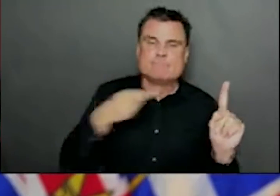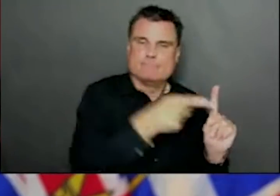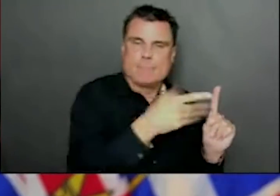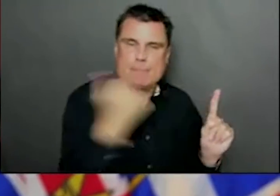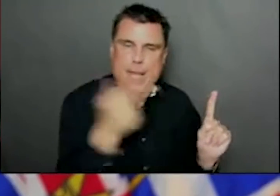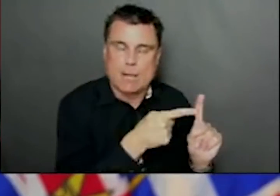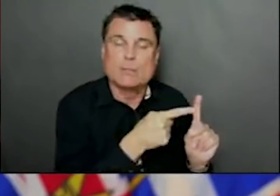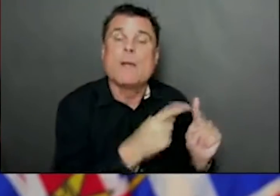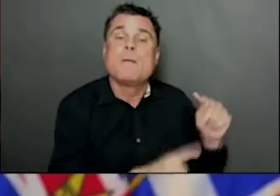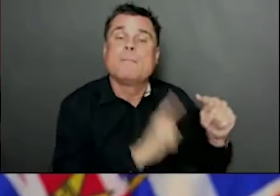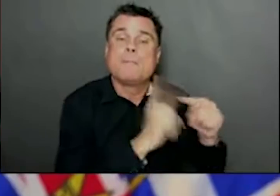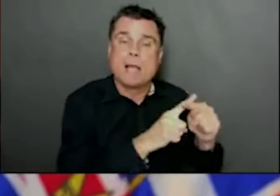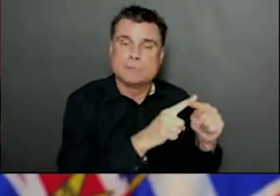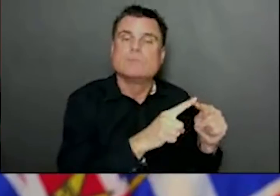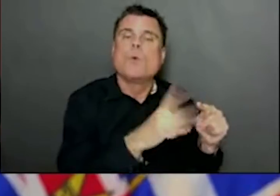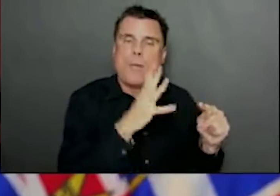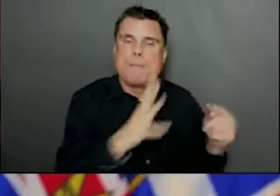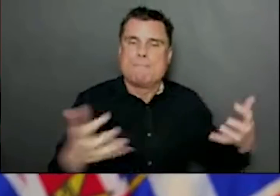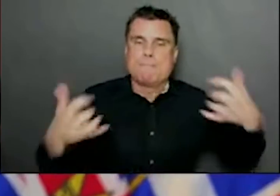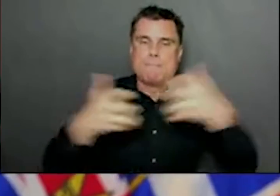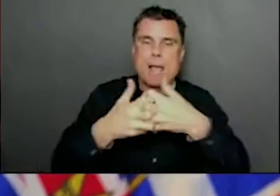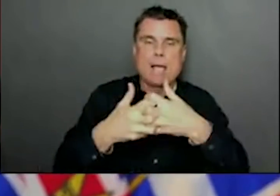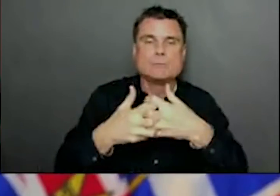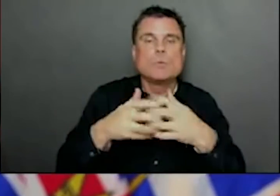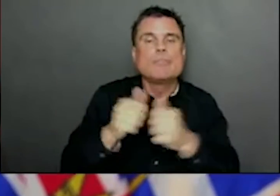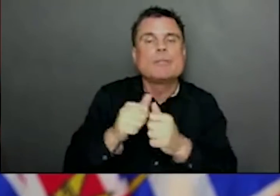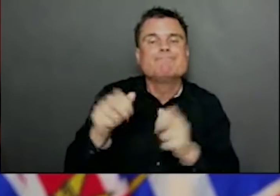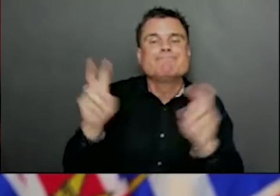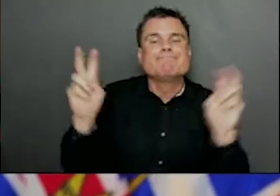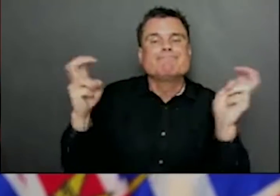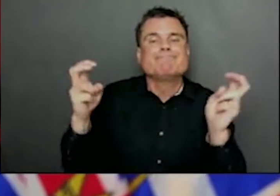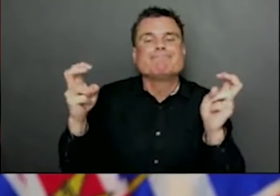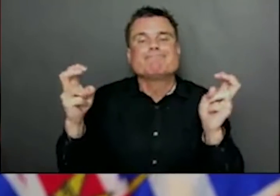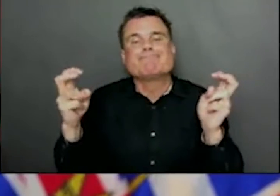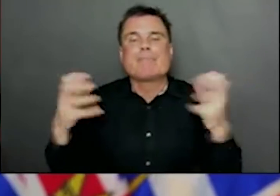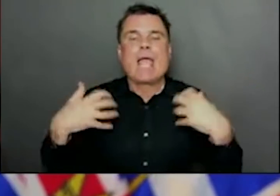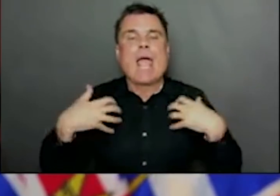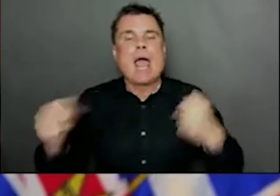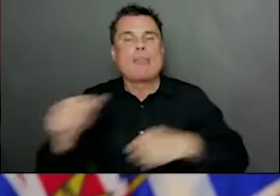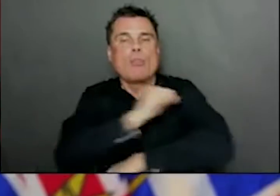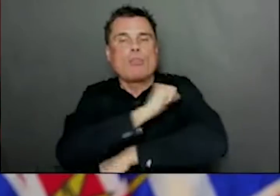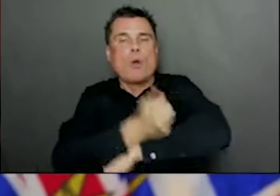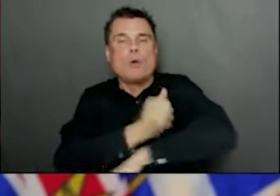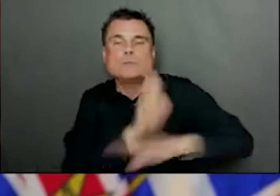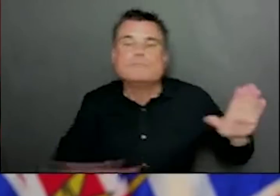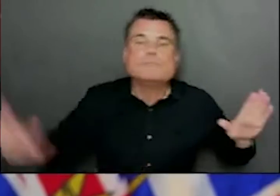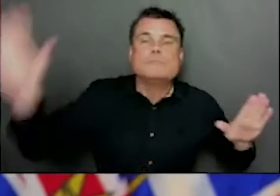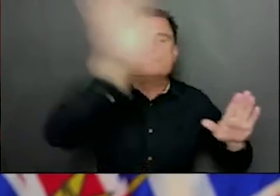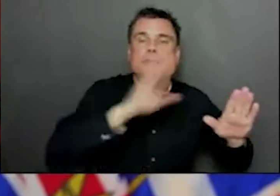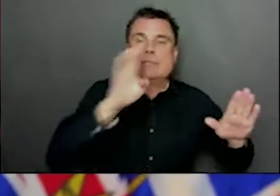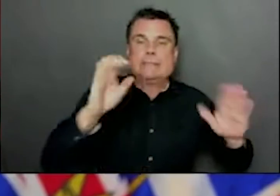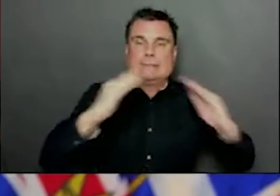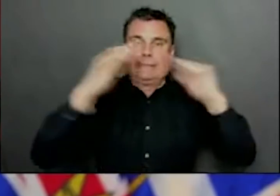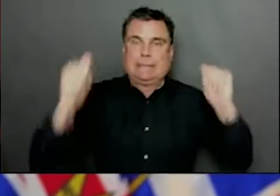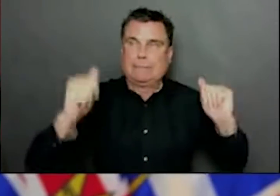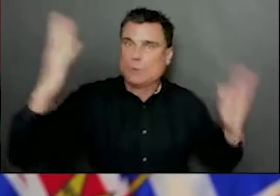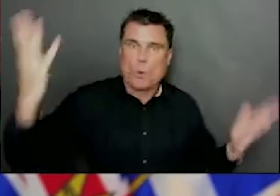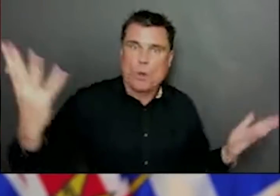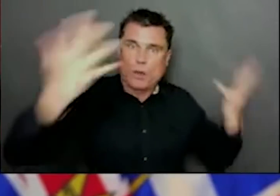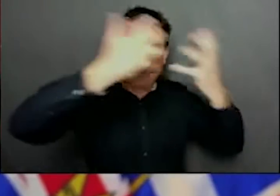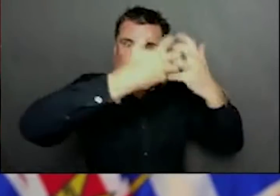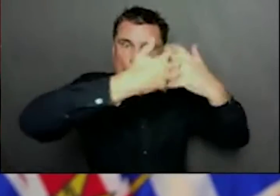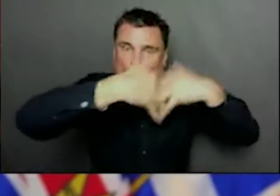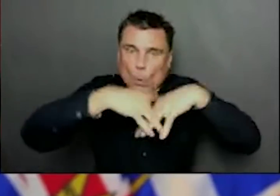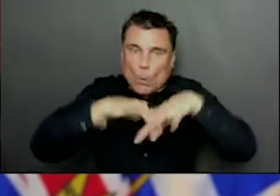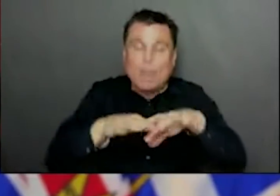cases, particularly epidemiologically linked cases, to provide more timely reporting of data. So as you know, the BC